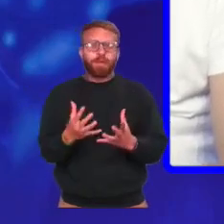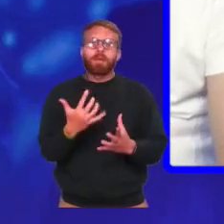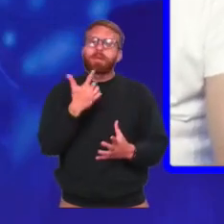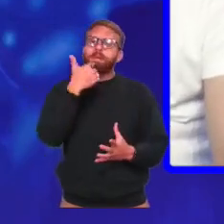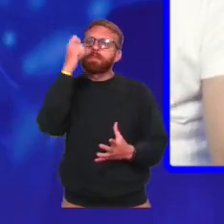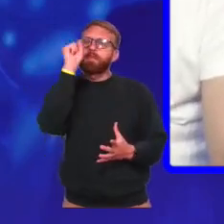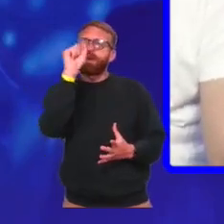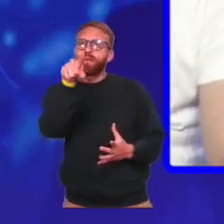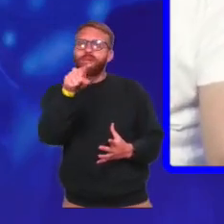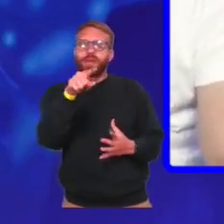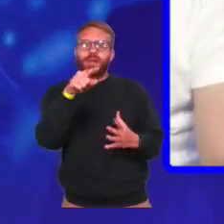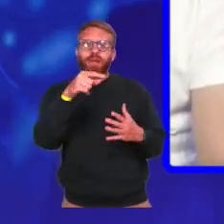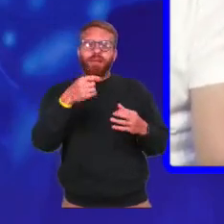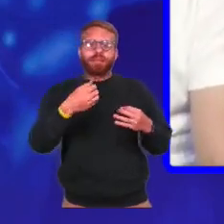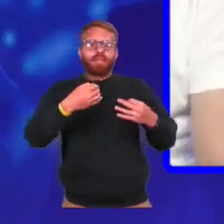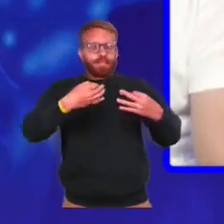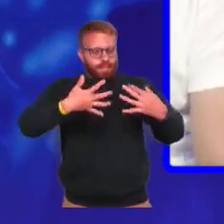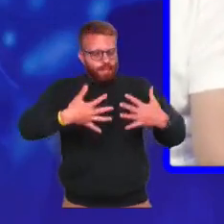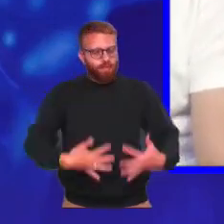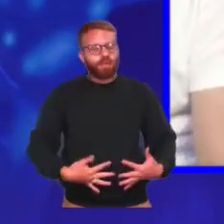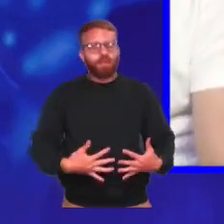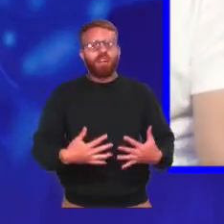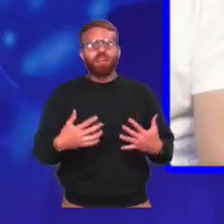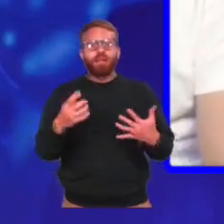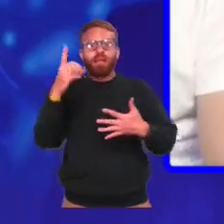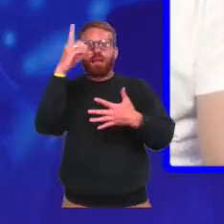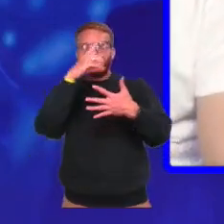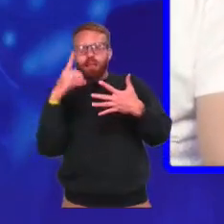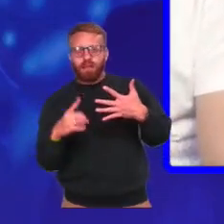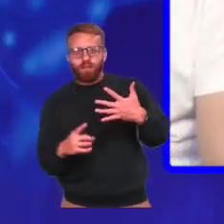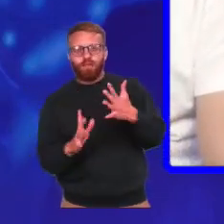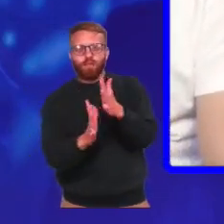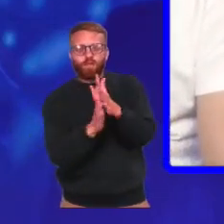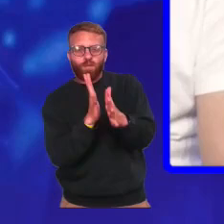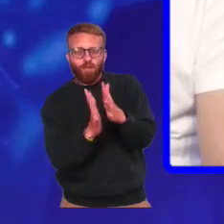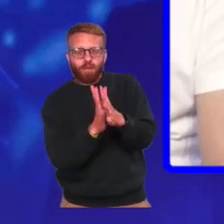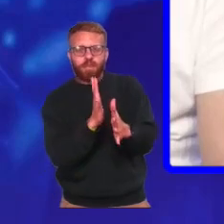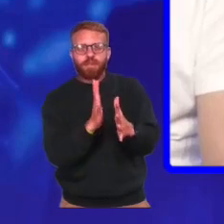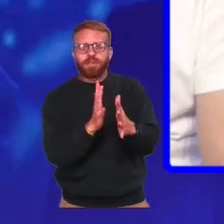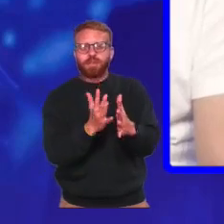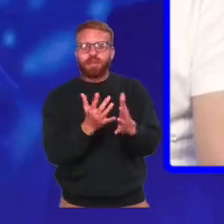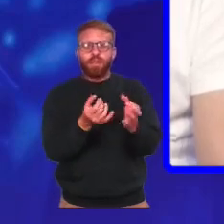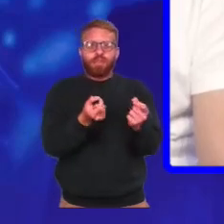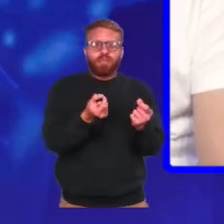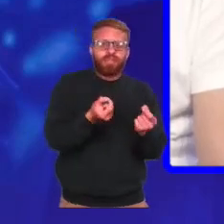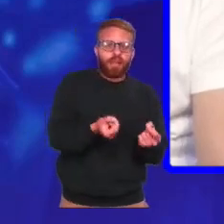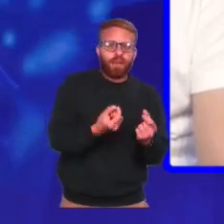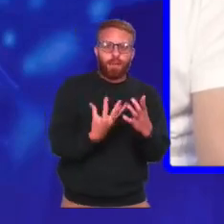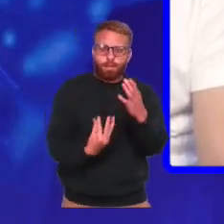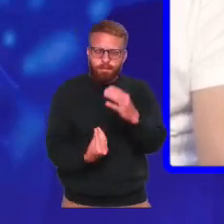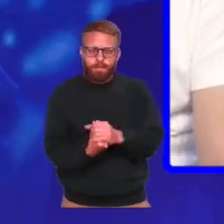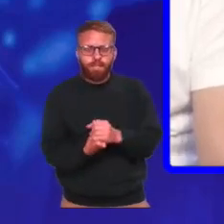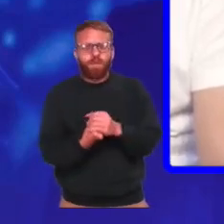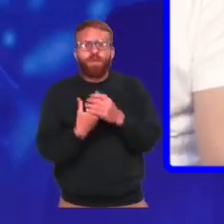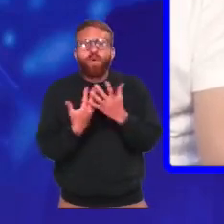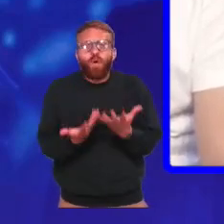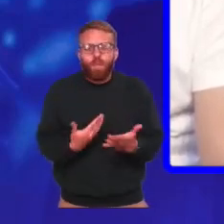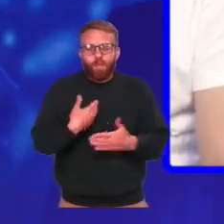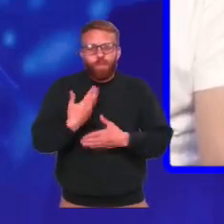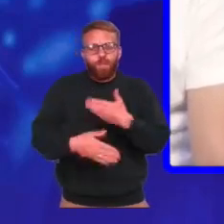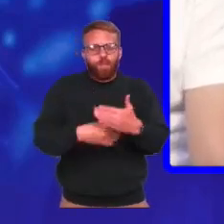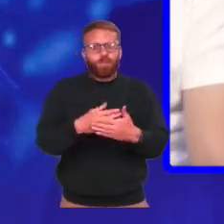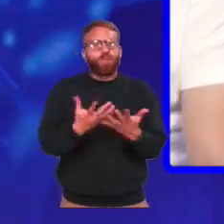data control, in terms of, you know, leak information, like how hard is to maintain that under